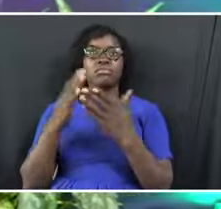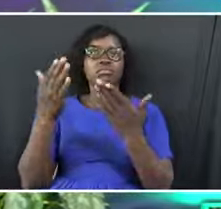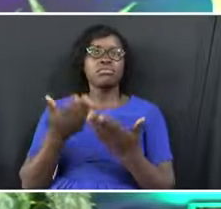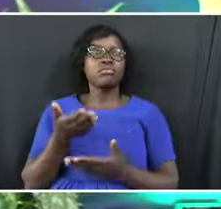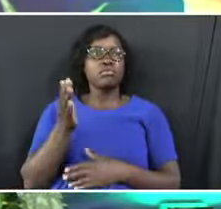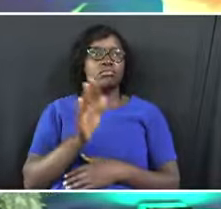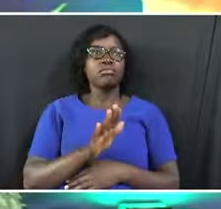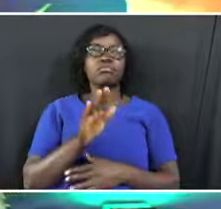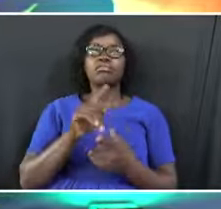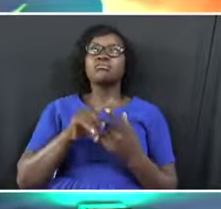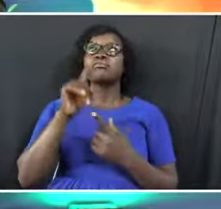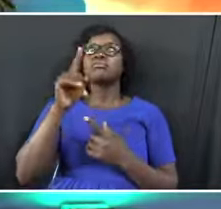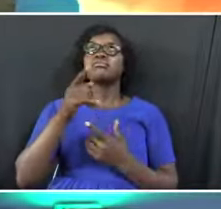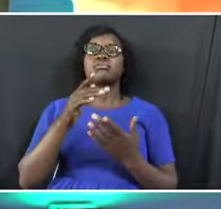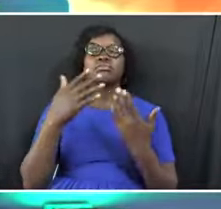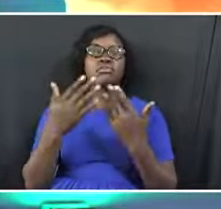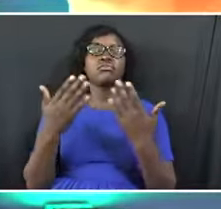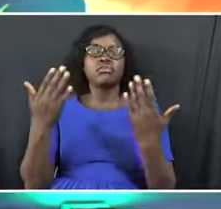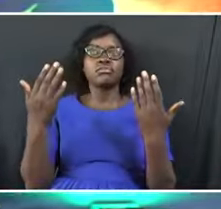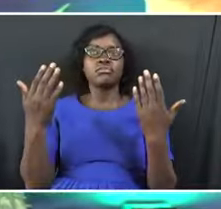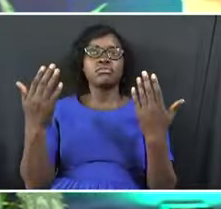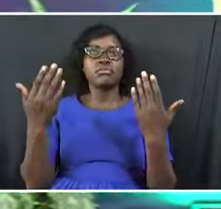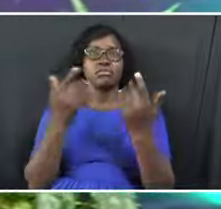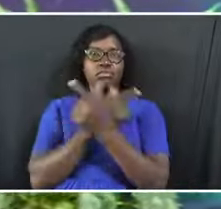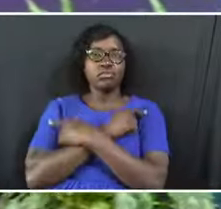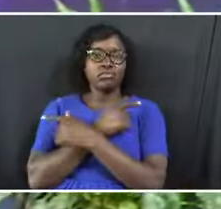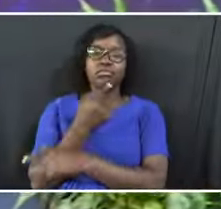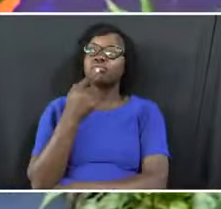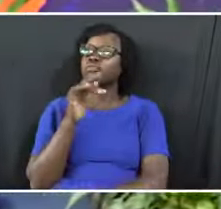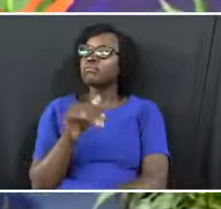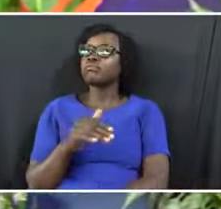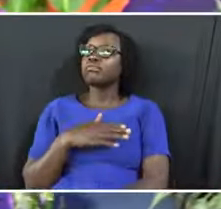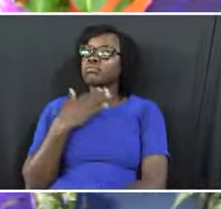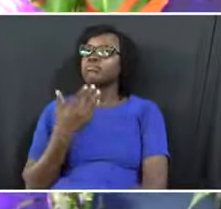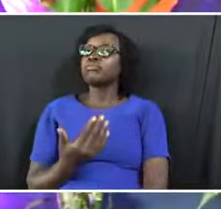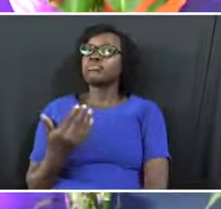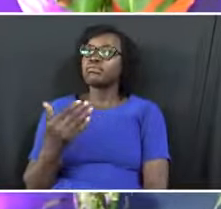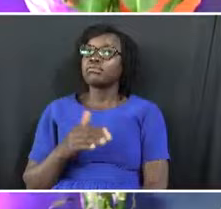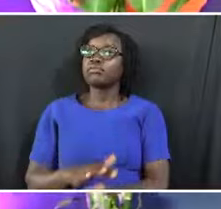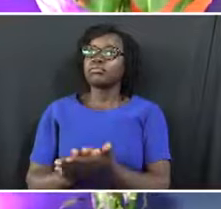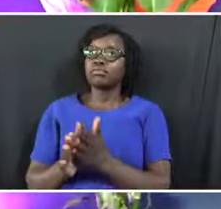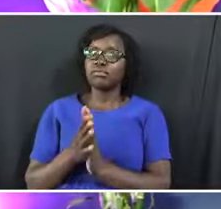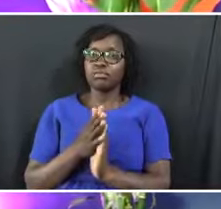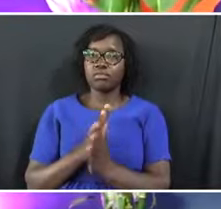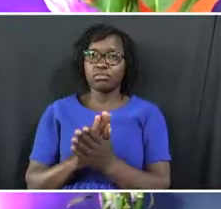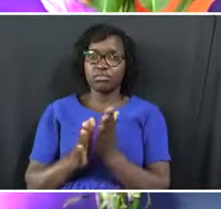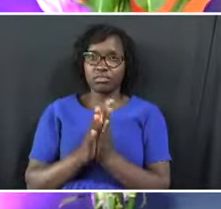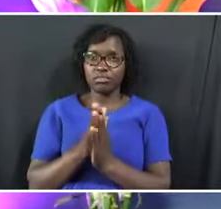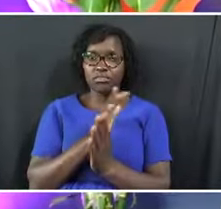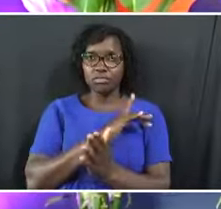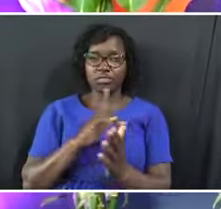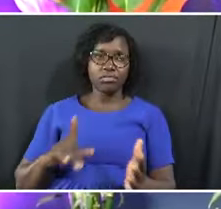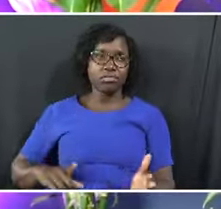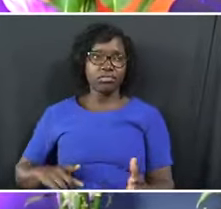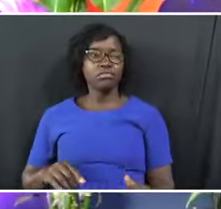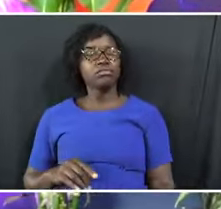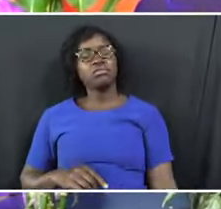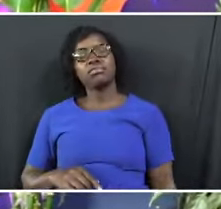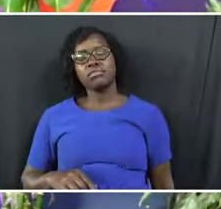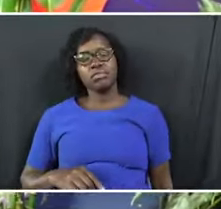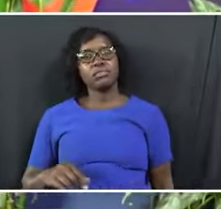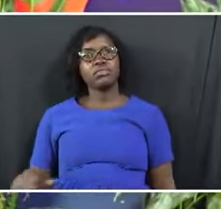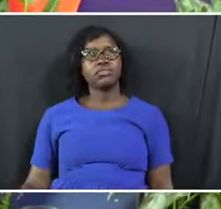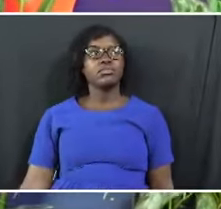back to his arms of love and say, my child, I have forgiven you, praise the Lord. It doesn't